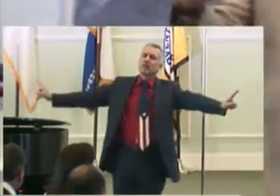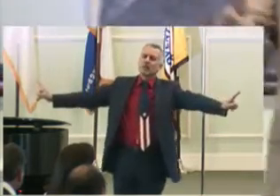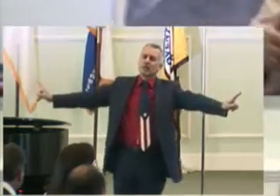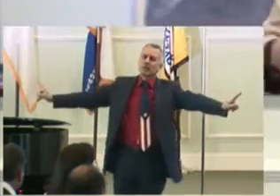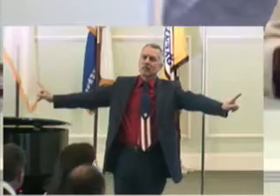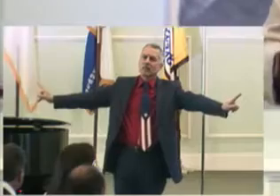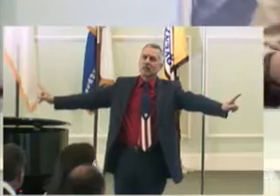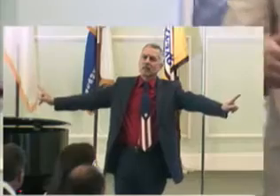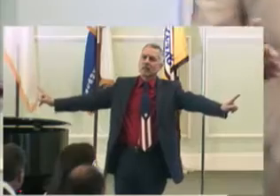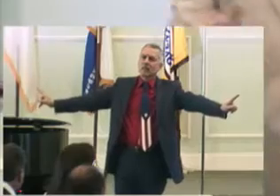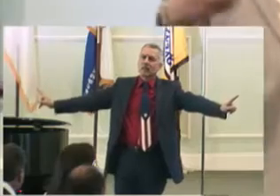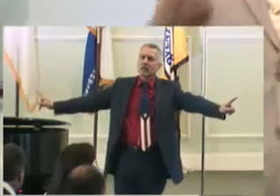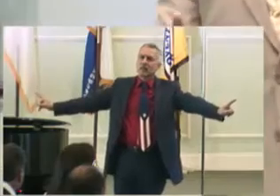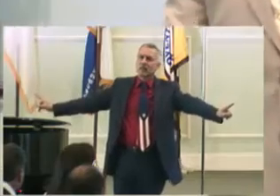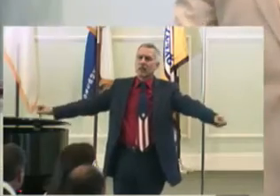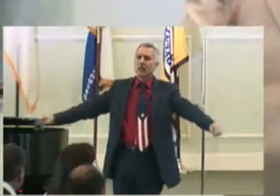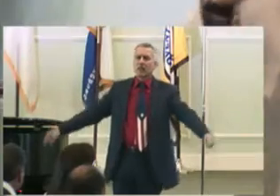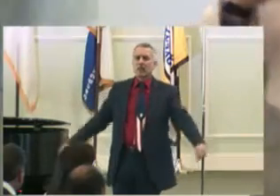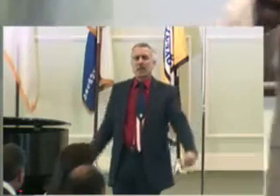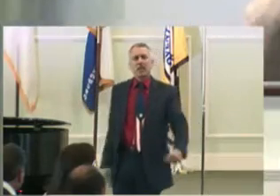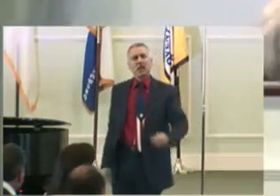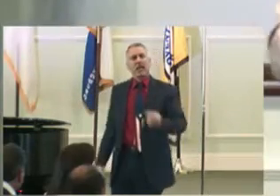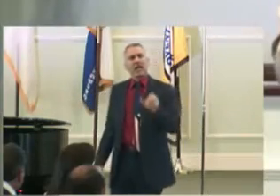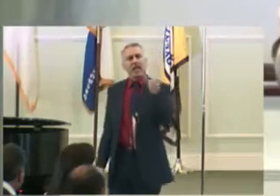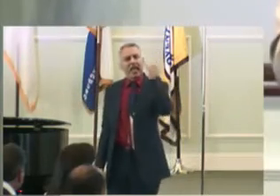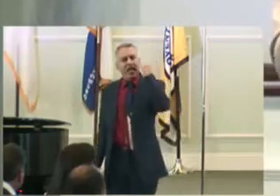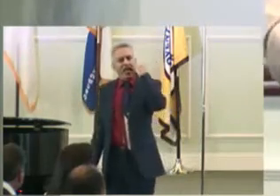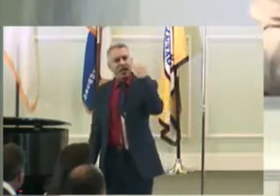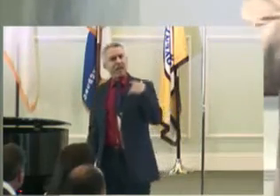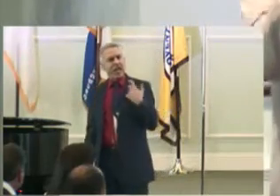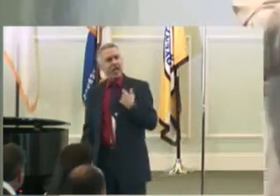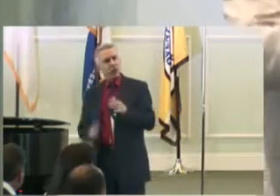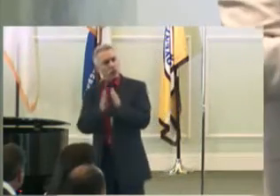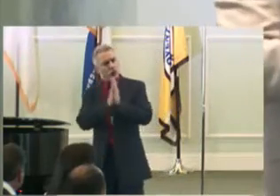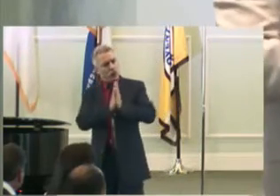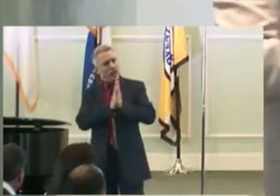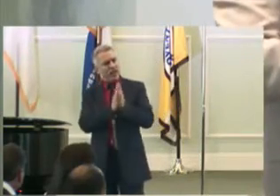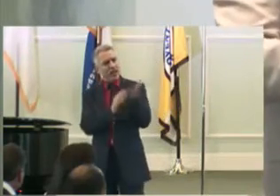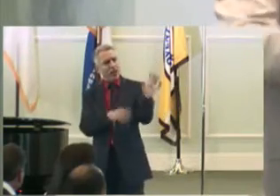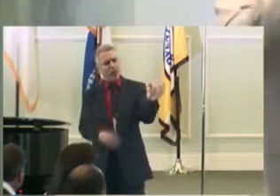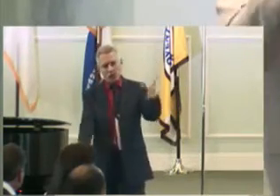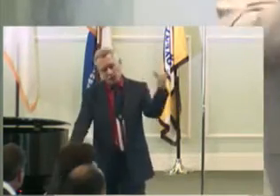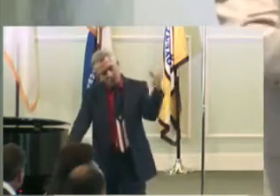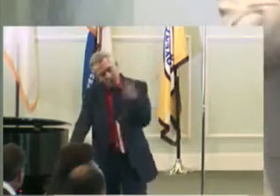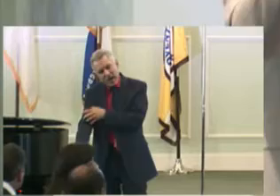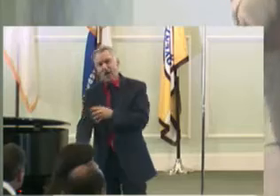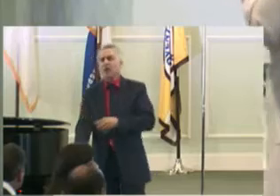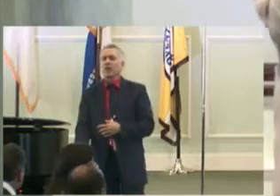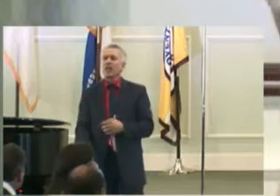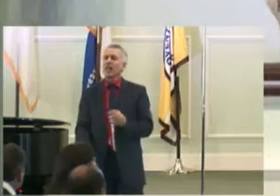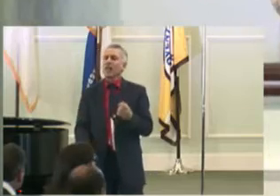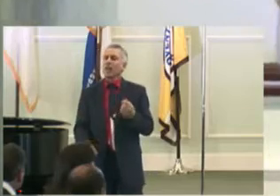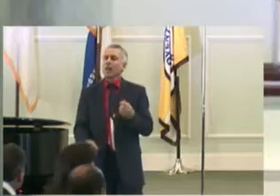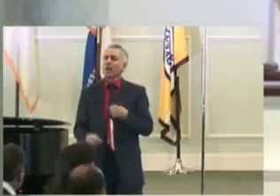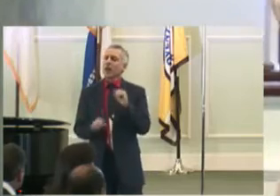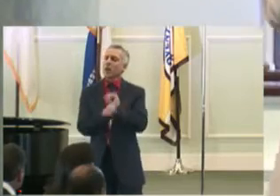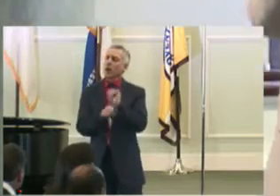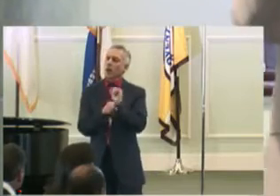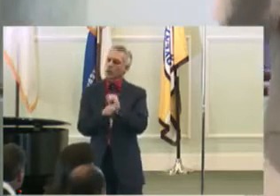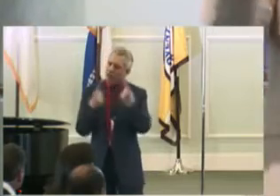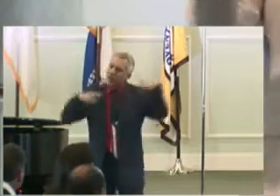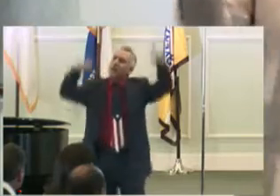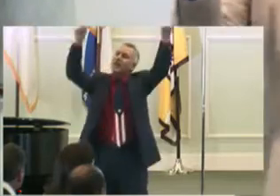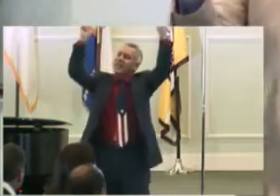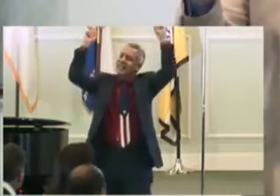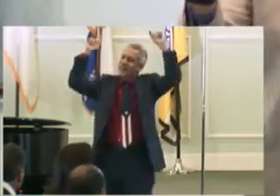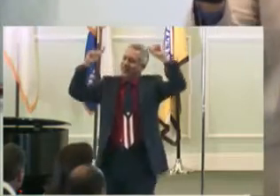like the master, their ministry would be much more effective, meaningful, powerful. That's what they thought. They said, if I can just